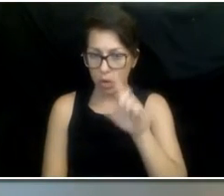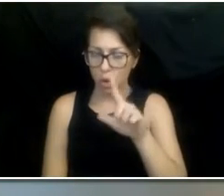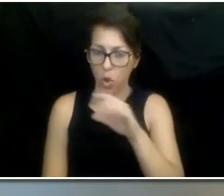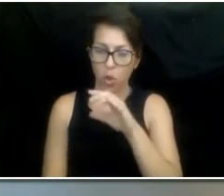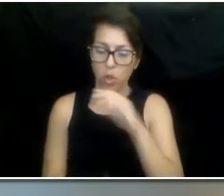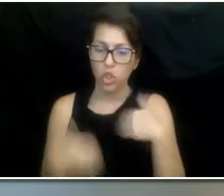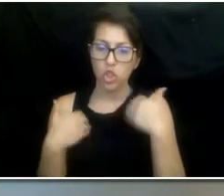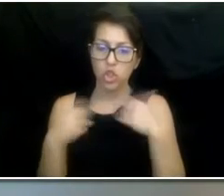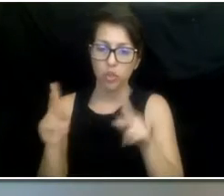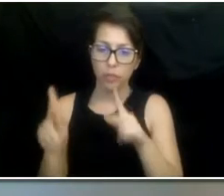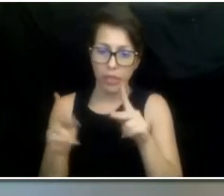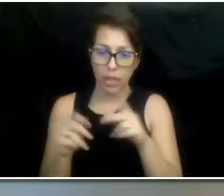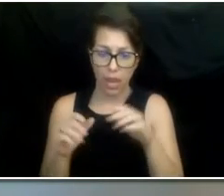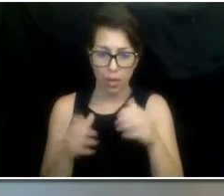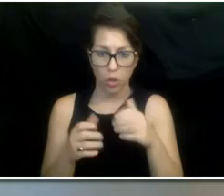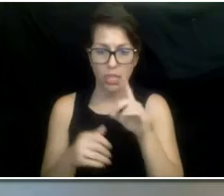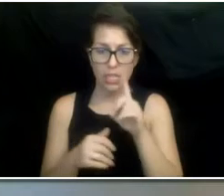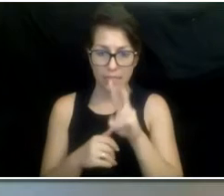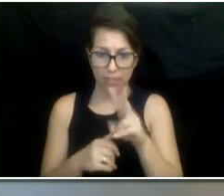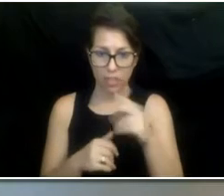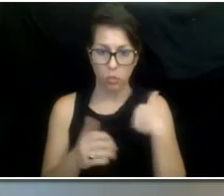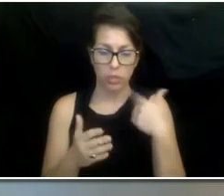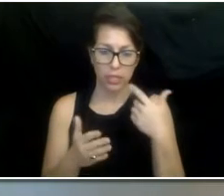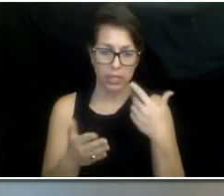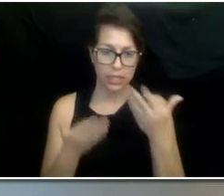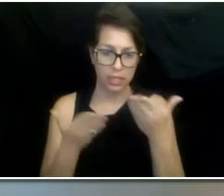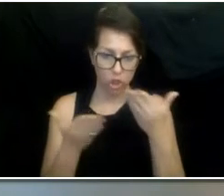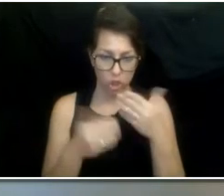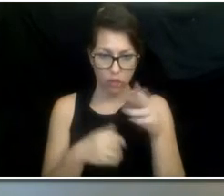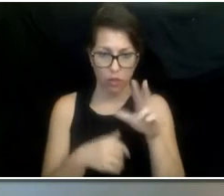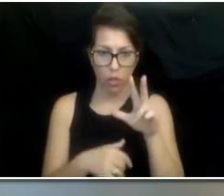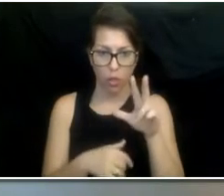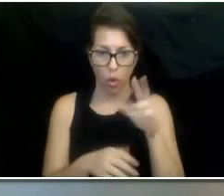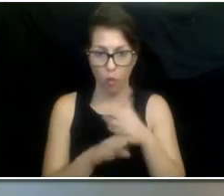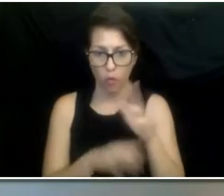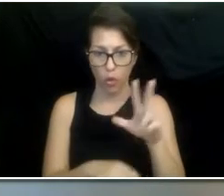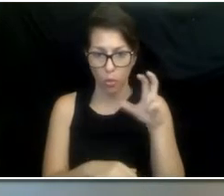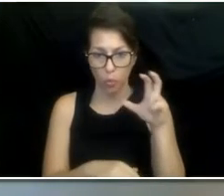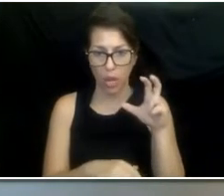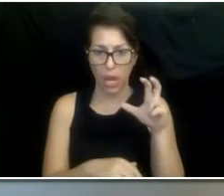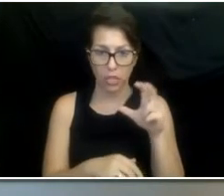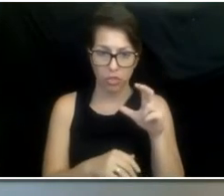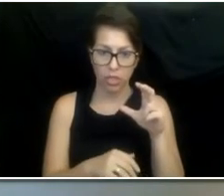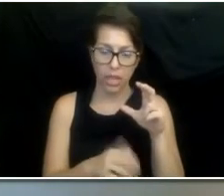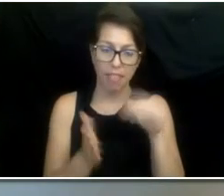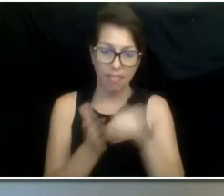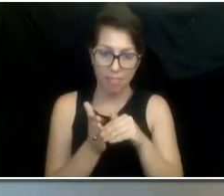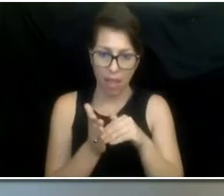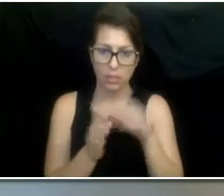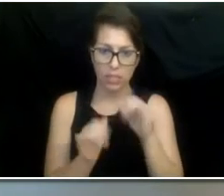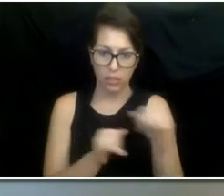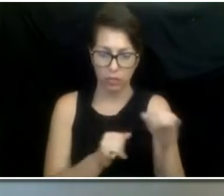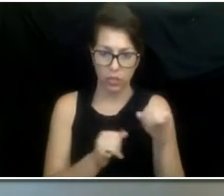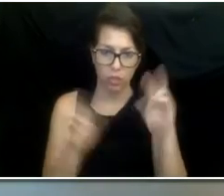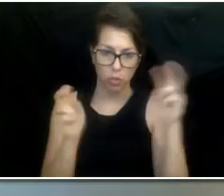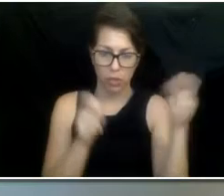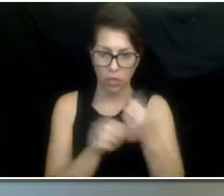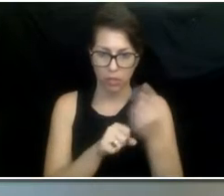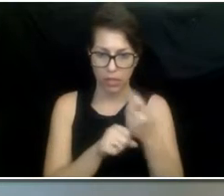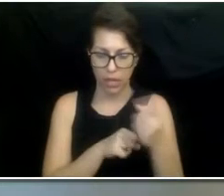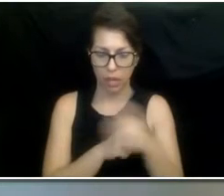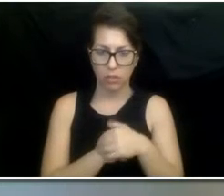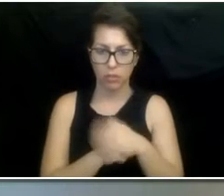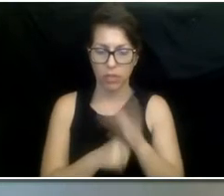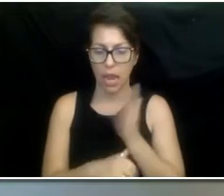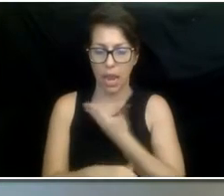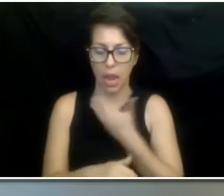and Supreme Court annually the attorneys of our unit provide full representation in complex and adversarial